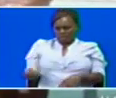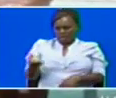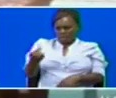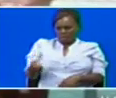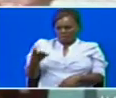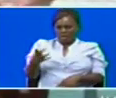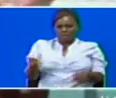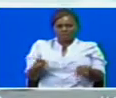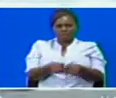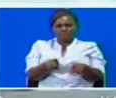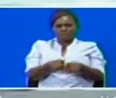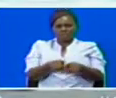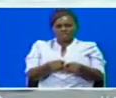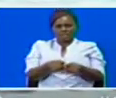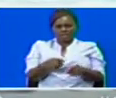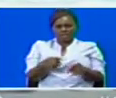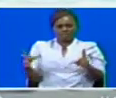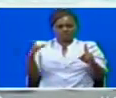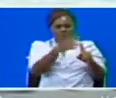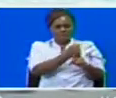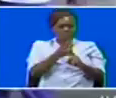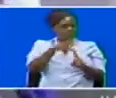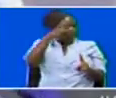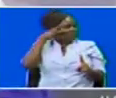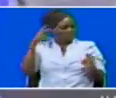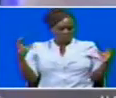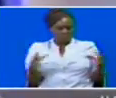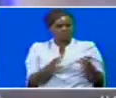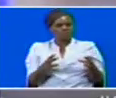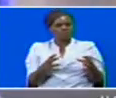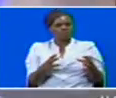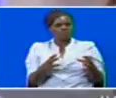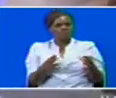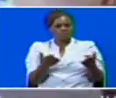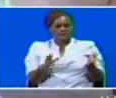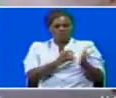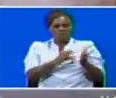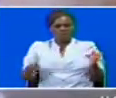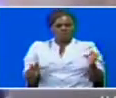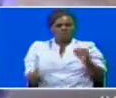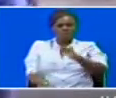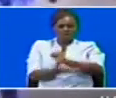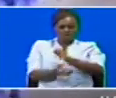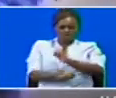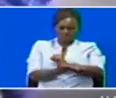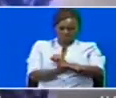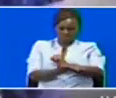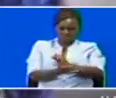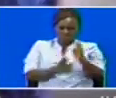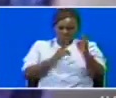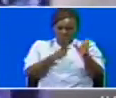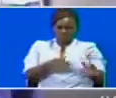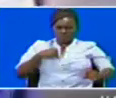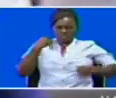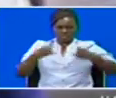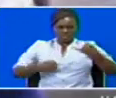attacks and kidnapping of tourists by Al-Shabaab militants. Following the lifting of the advisory, the county is reported to be